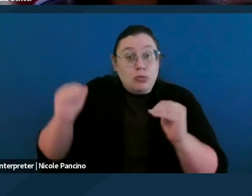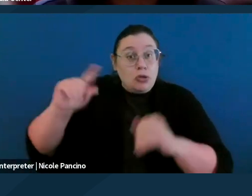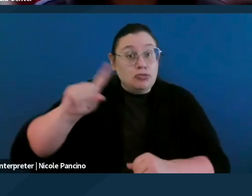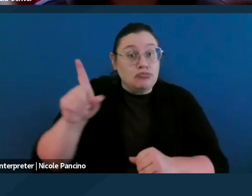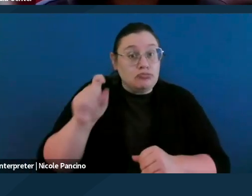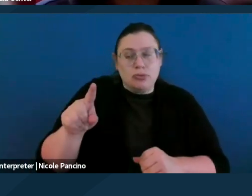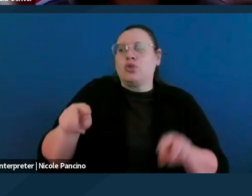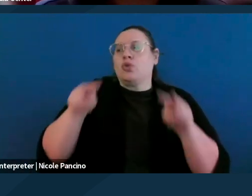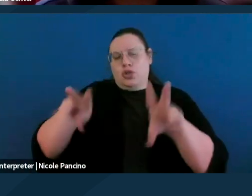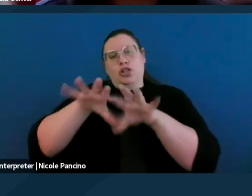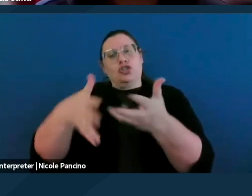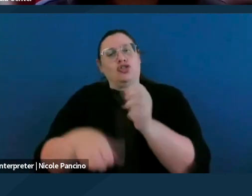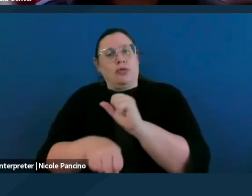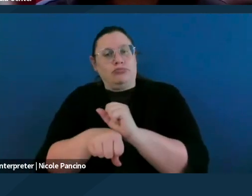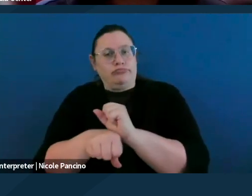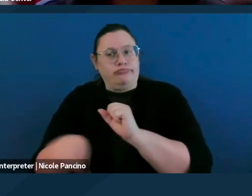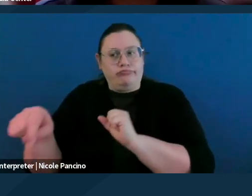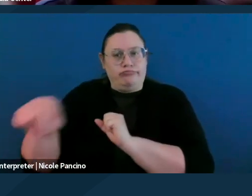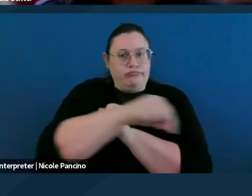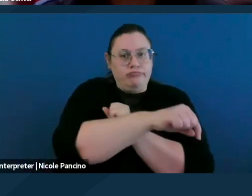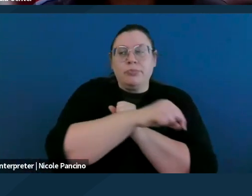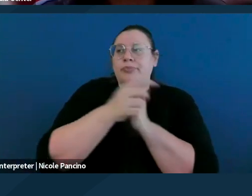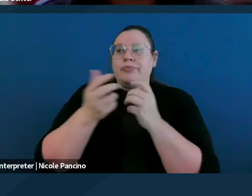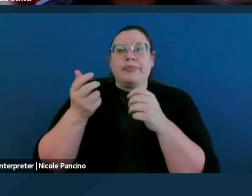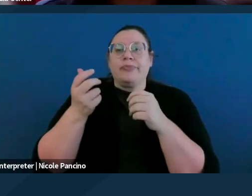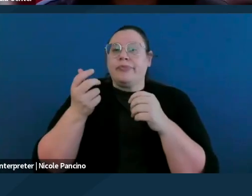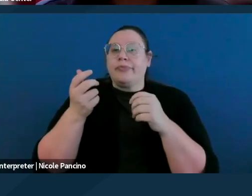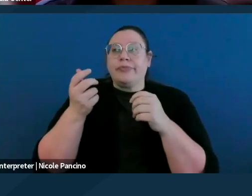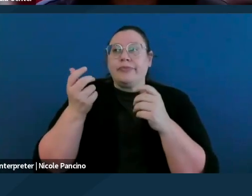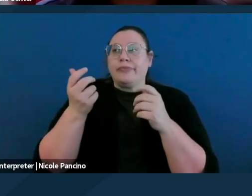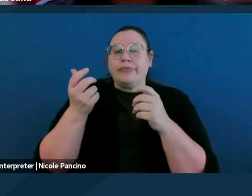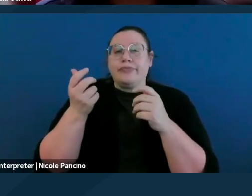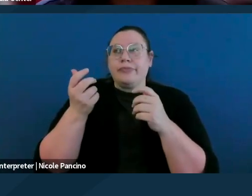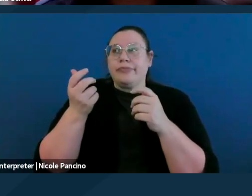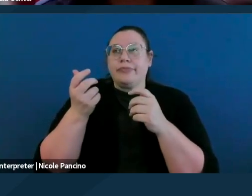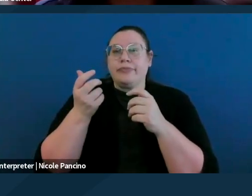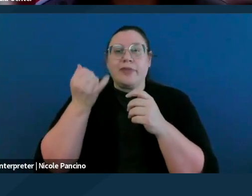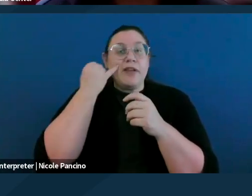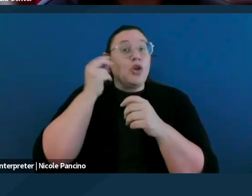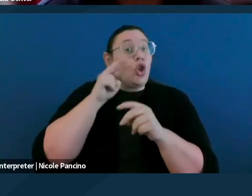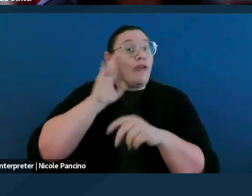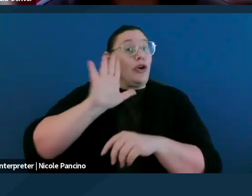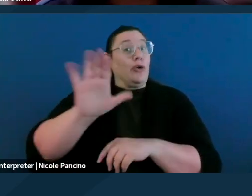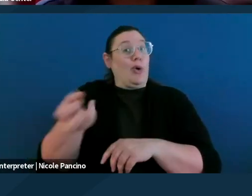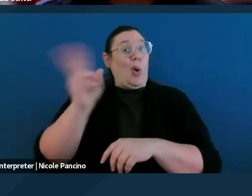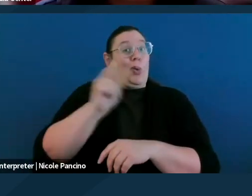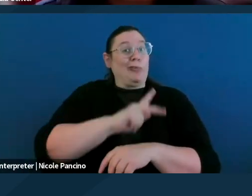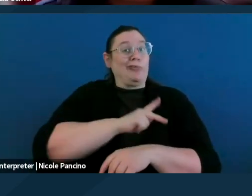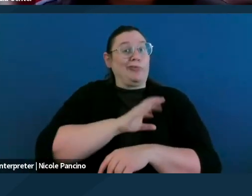at job groups. If you just look across your company, you could be